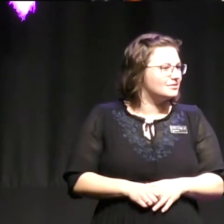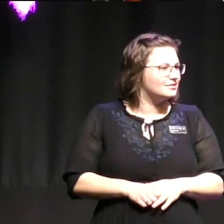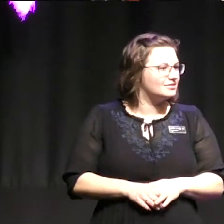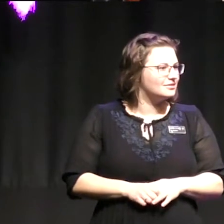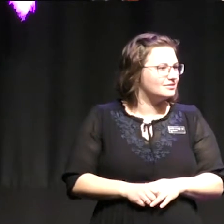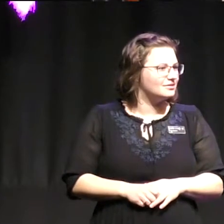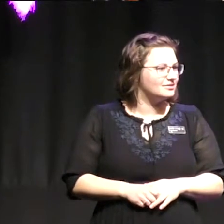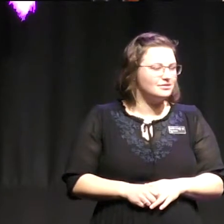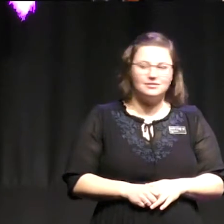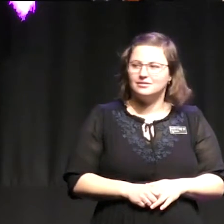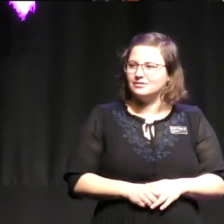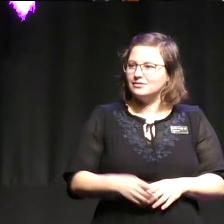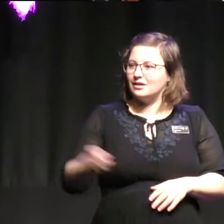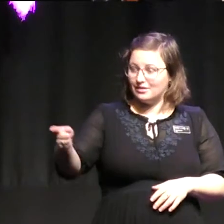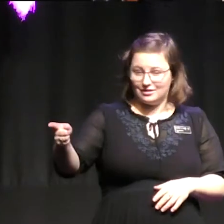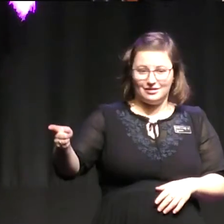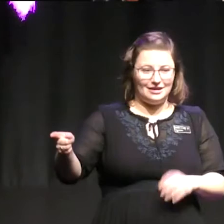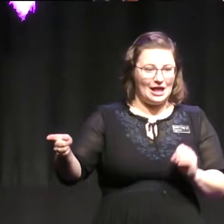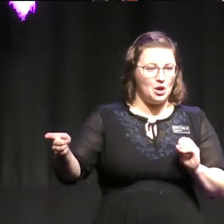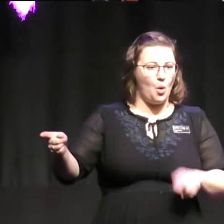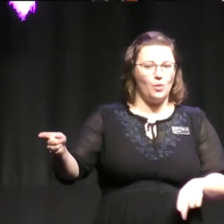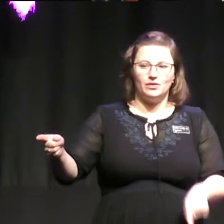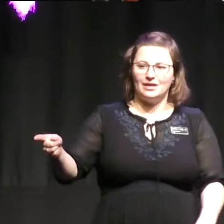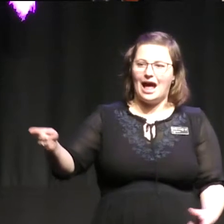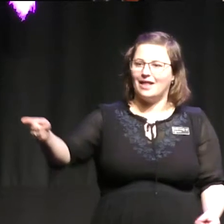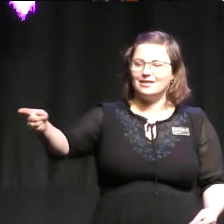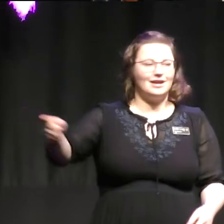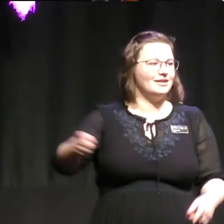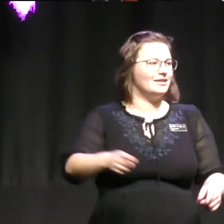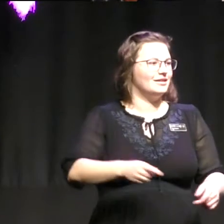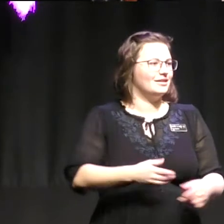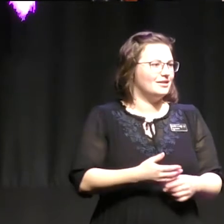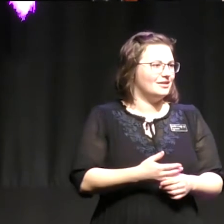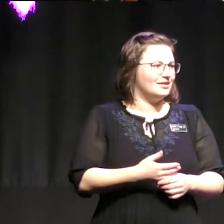se om är den här på då? Ja.